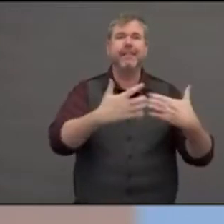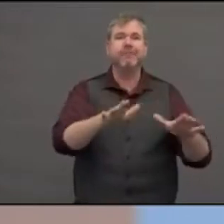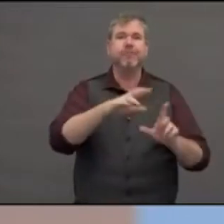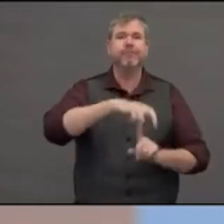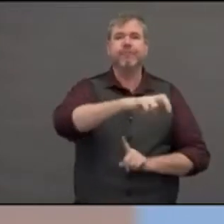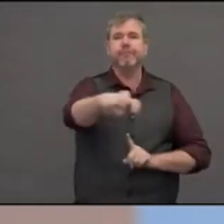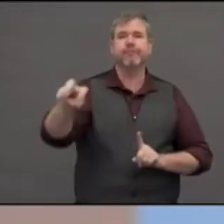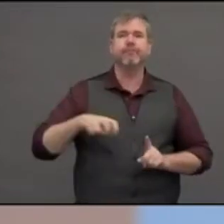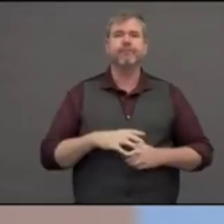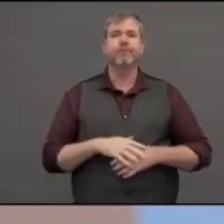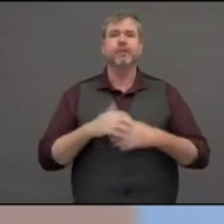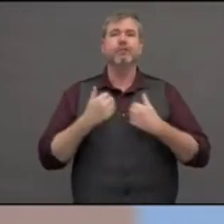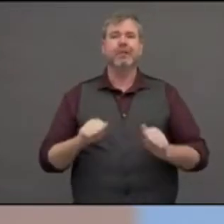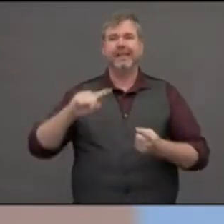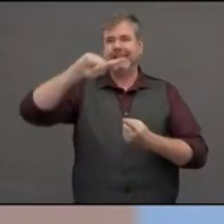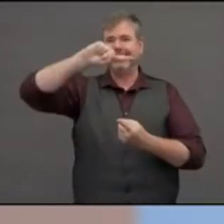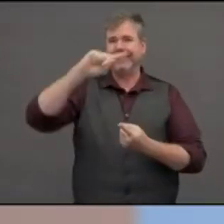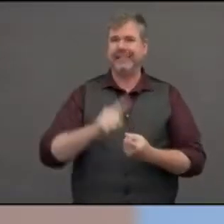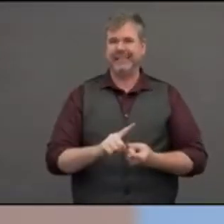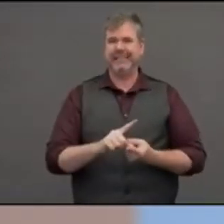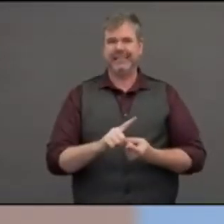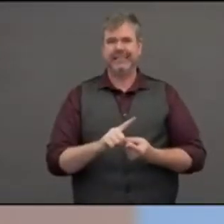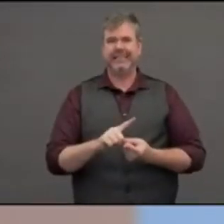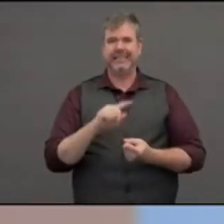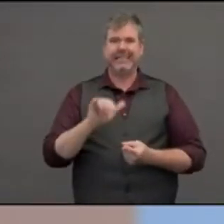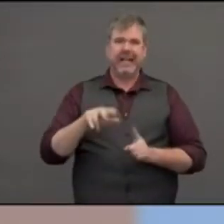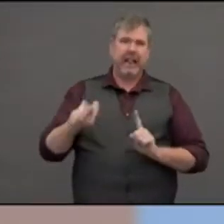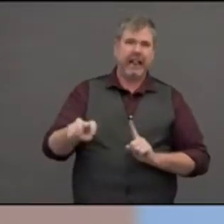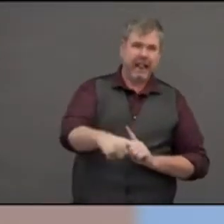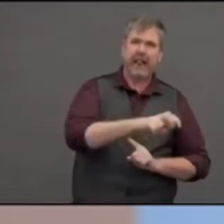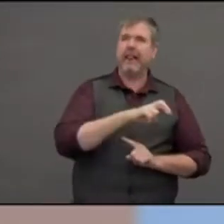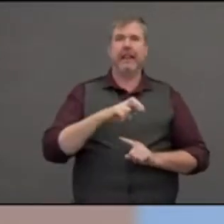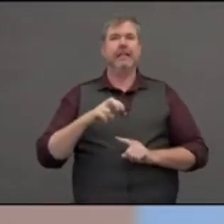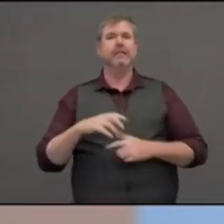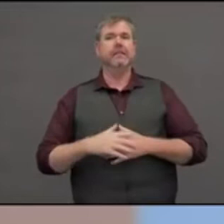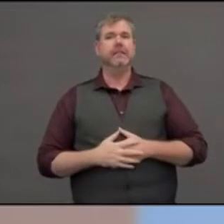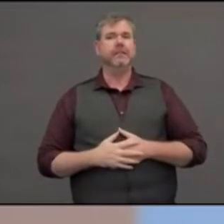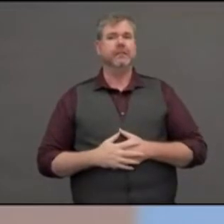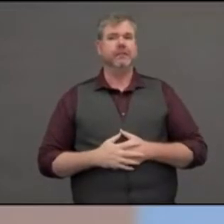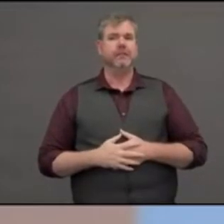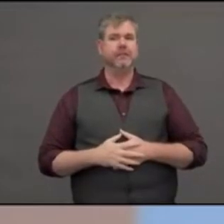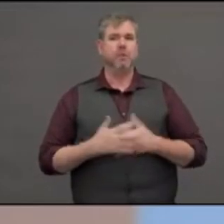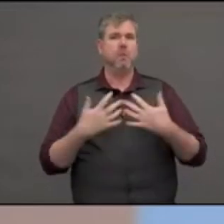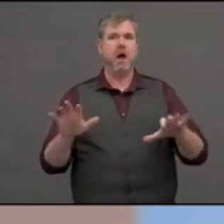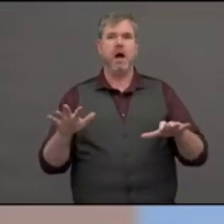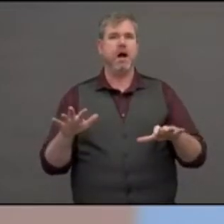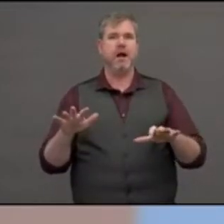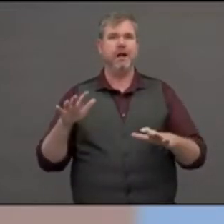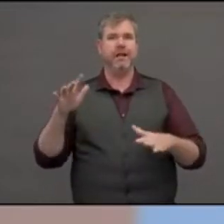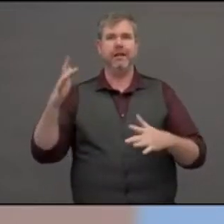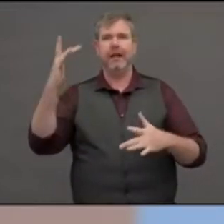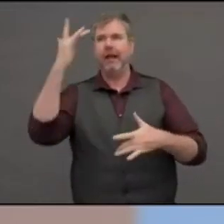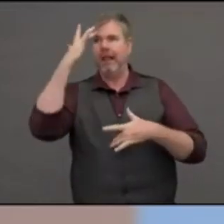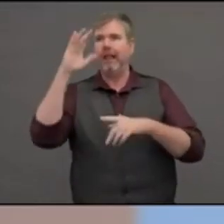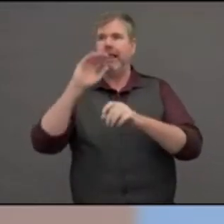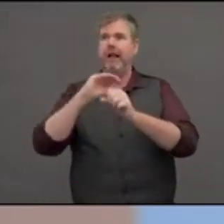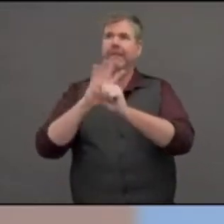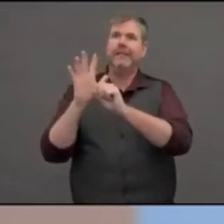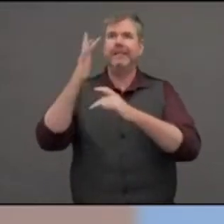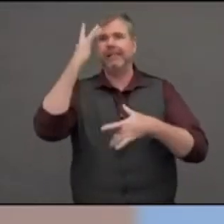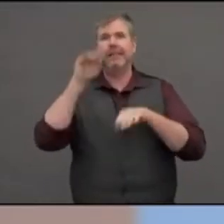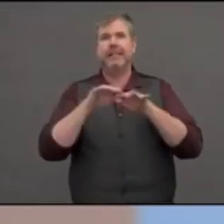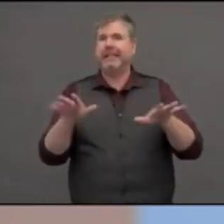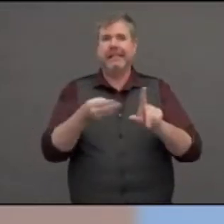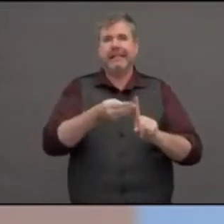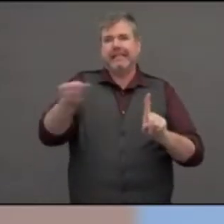look at how they can prevent a lot of crossing of students. So again, less changes in the school day